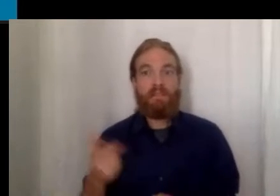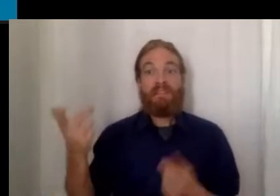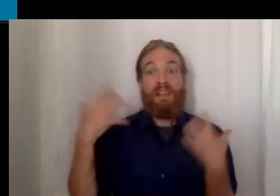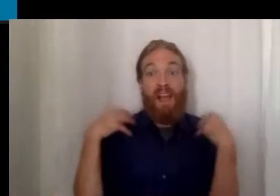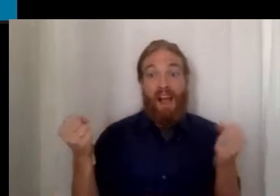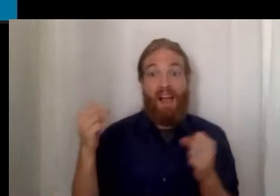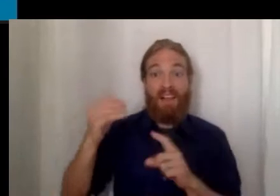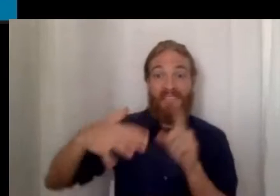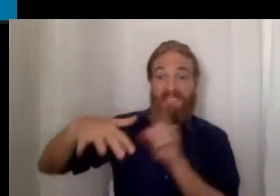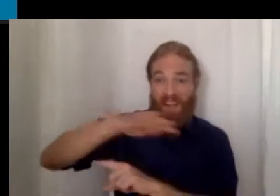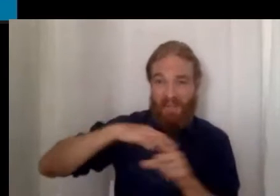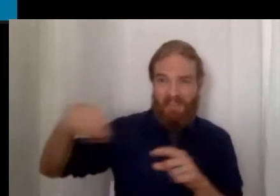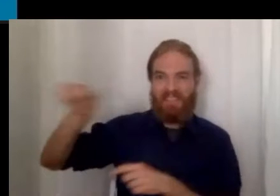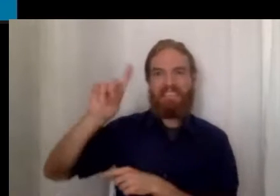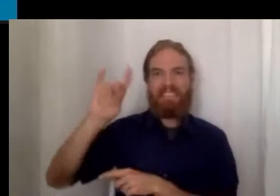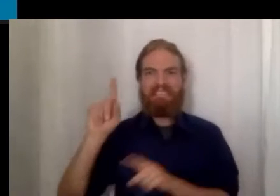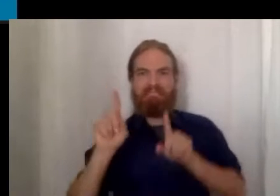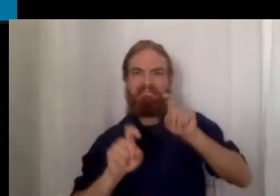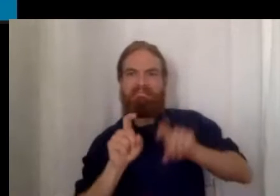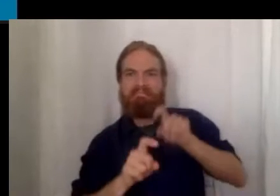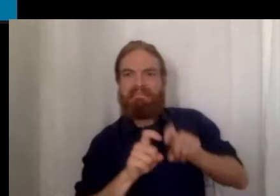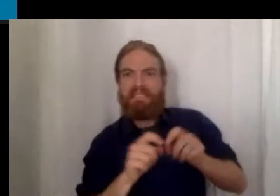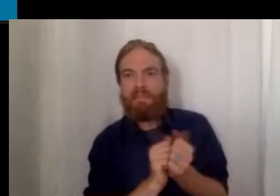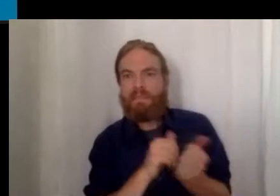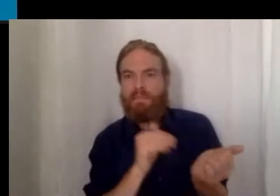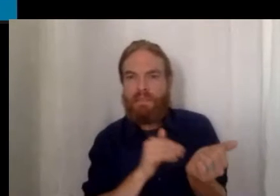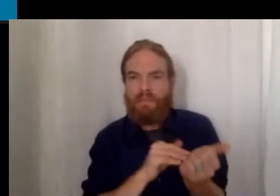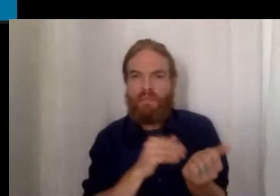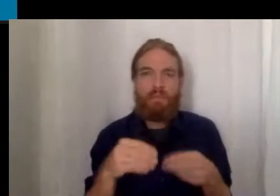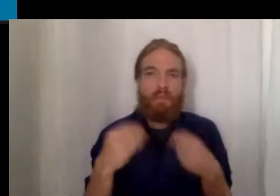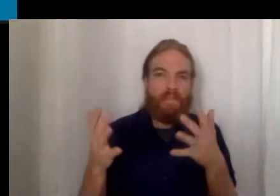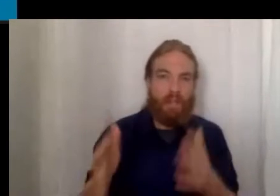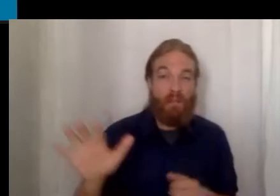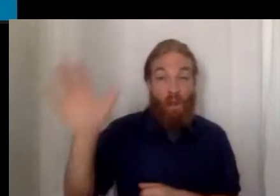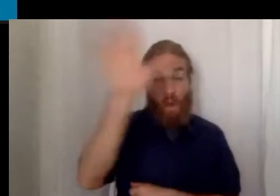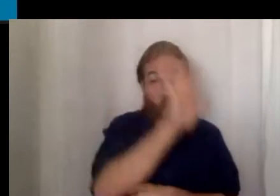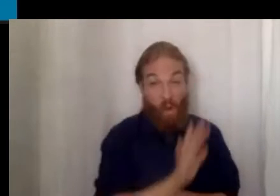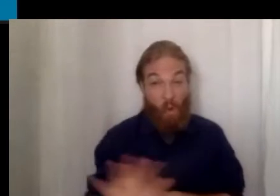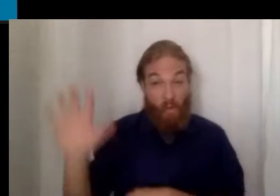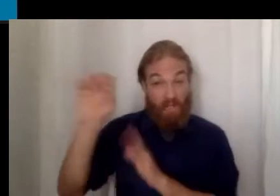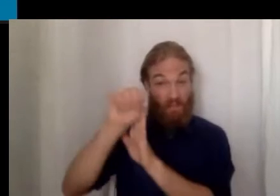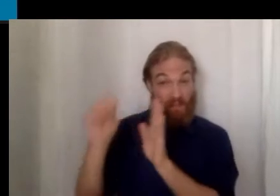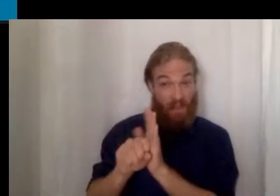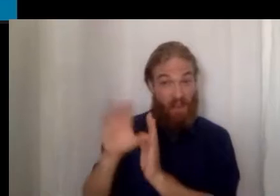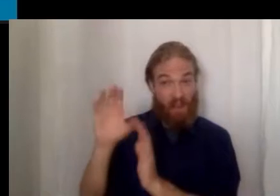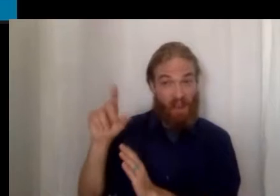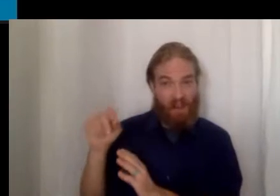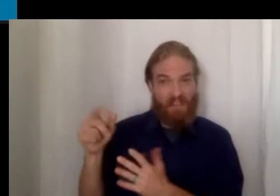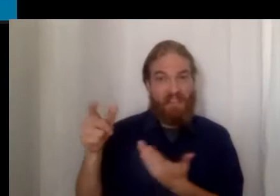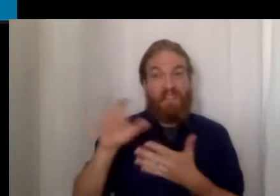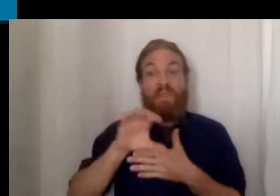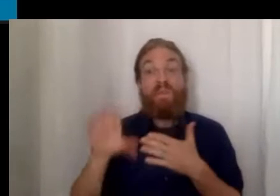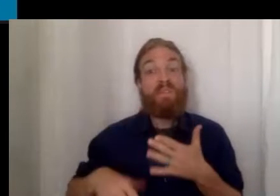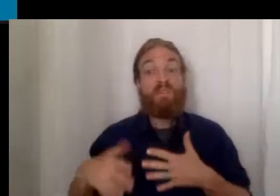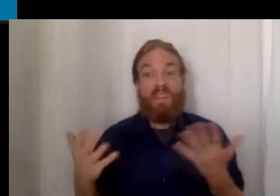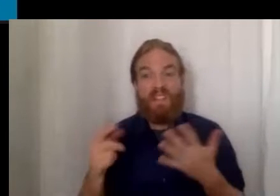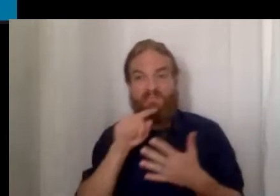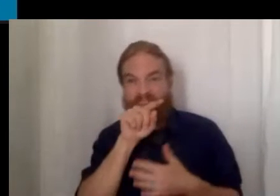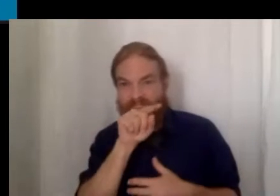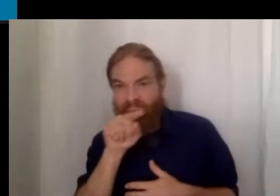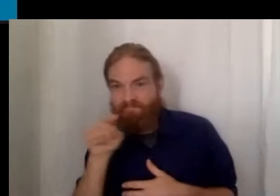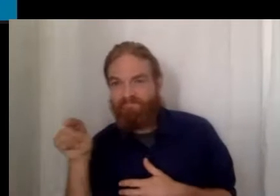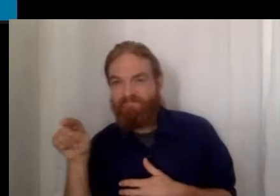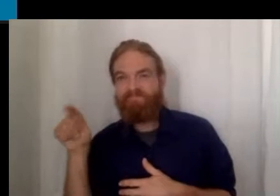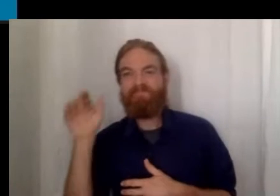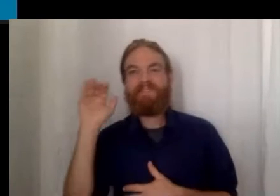state, and their conclusion was that they do not believe they need to reactivate all of the mass vaccination sites. There were 6 of them